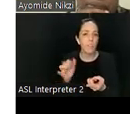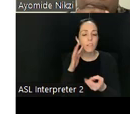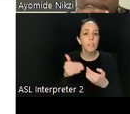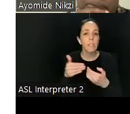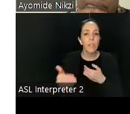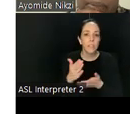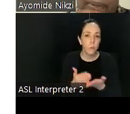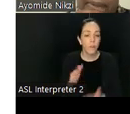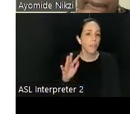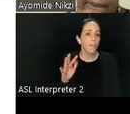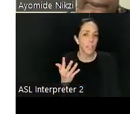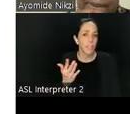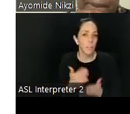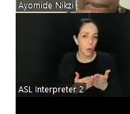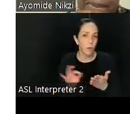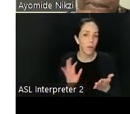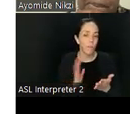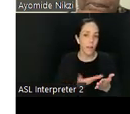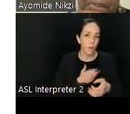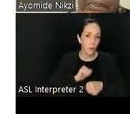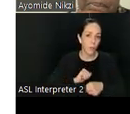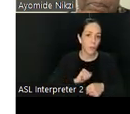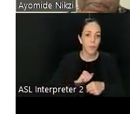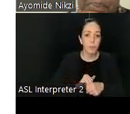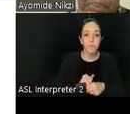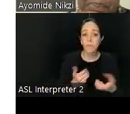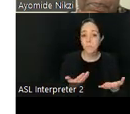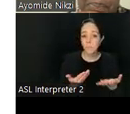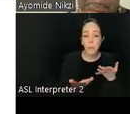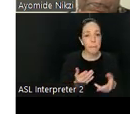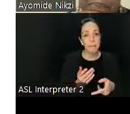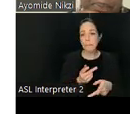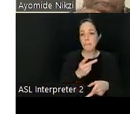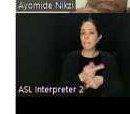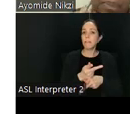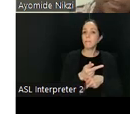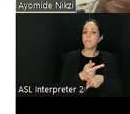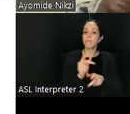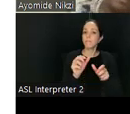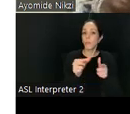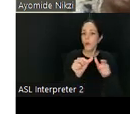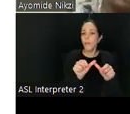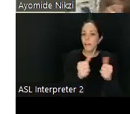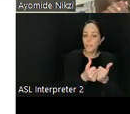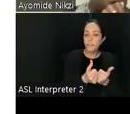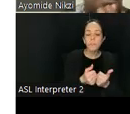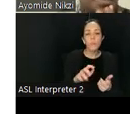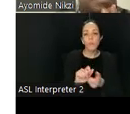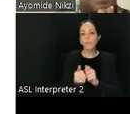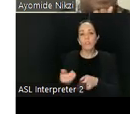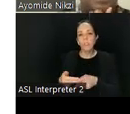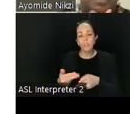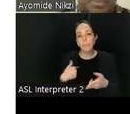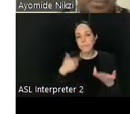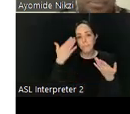fifth phase. So it could be renamed. It could not. It's not. I just wanted to. I'm responding because